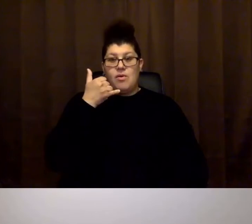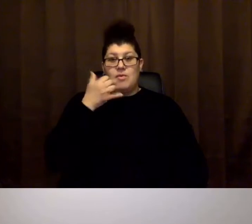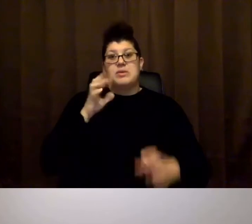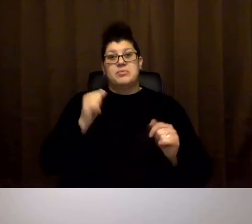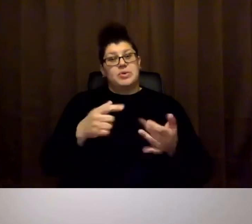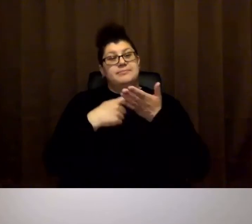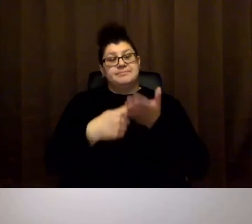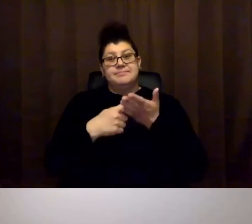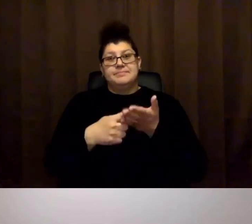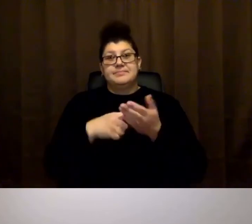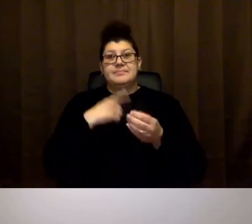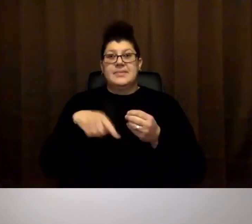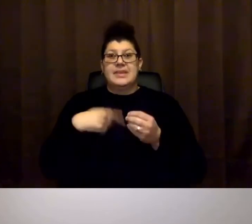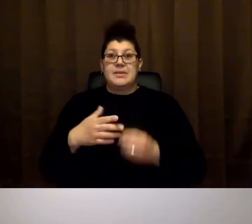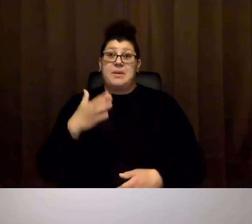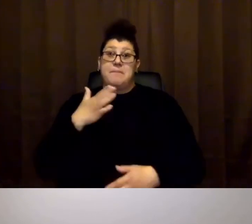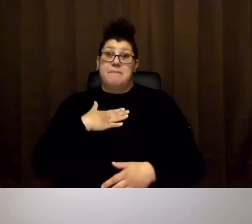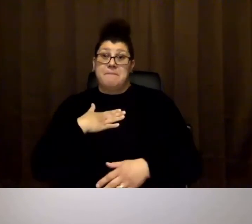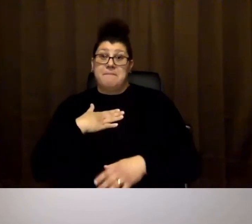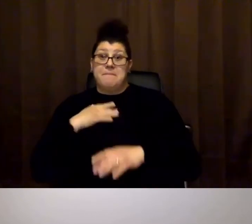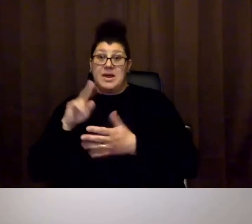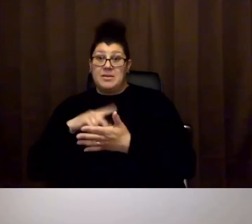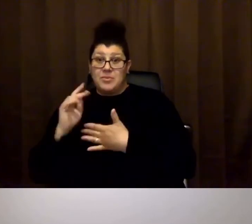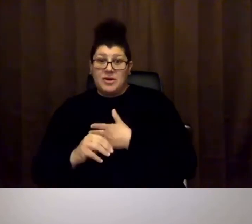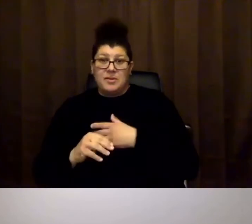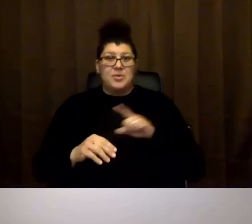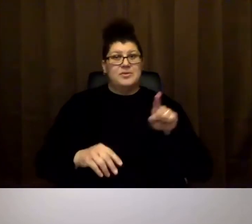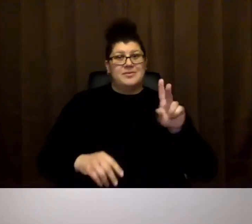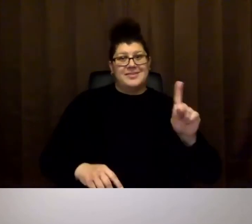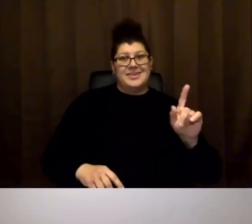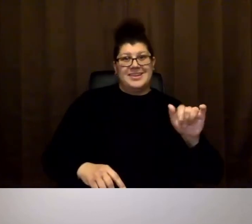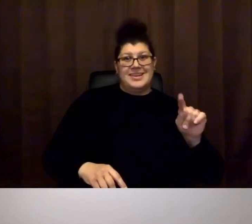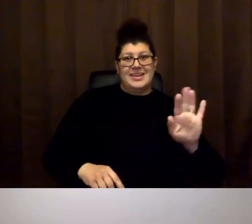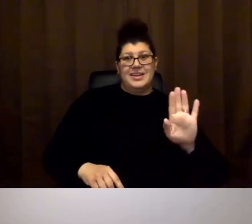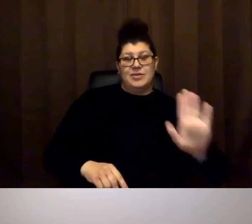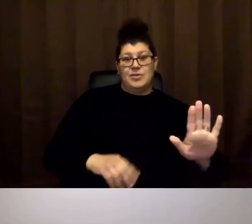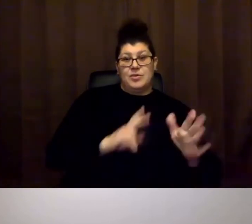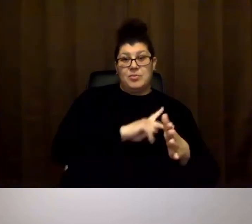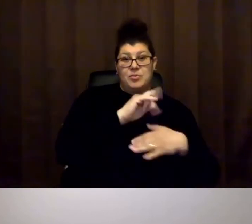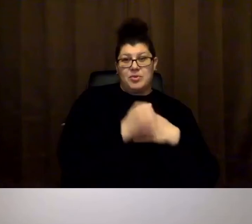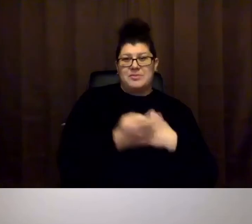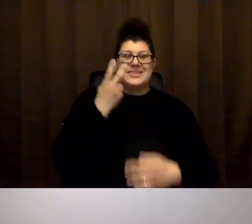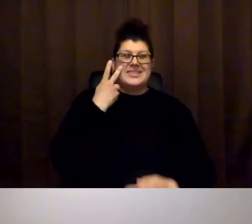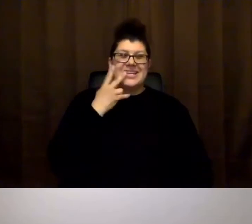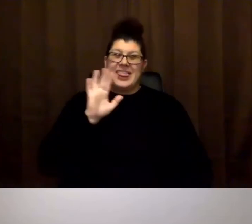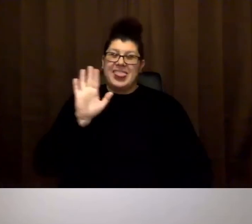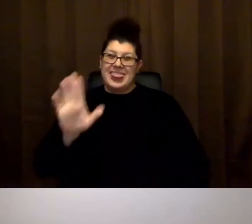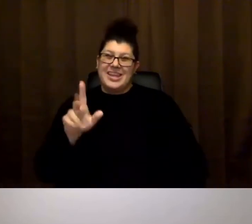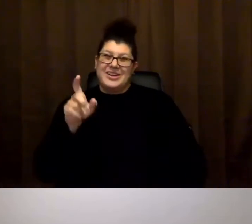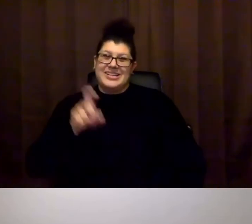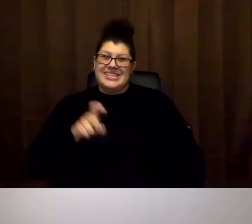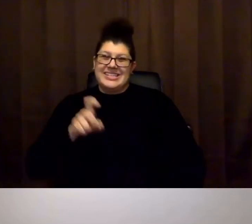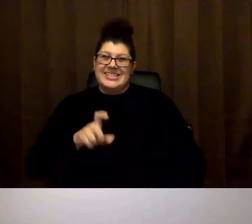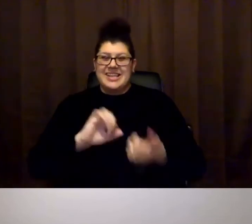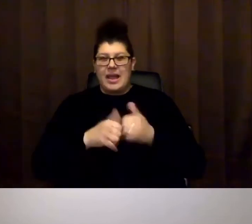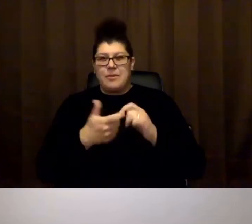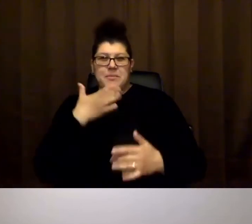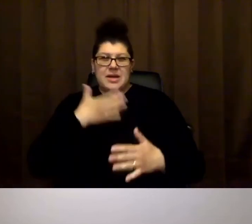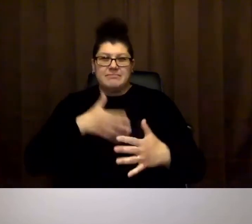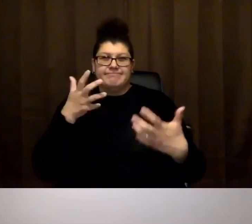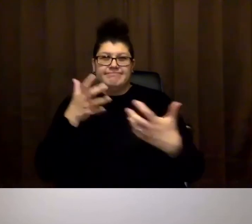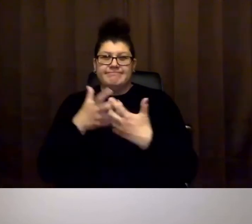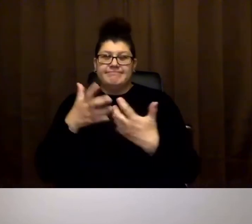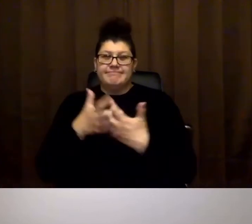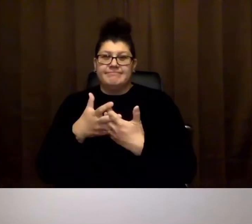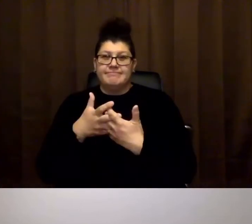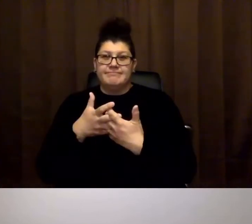about either my program or Katie's program, see which best fits their needs at this time. If the veteran is